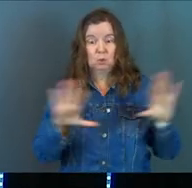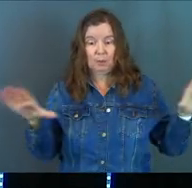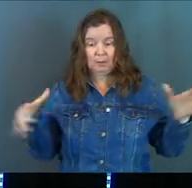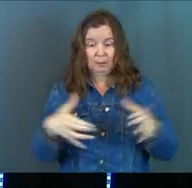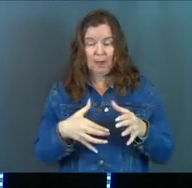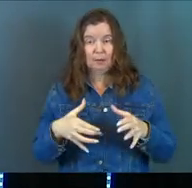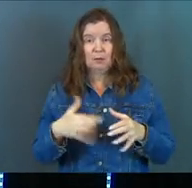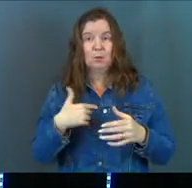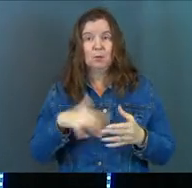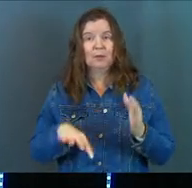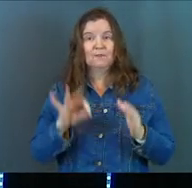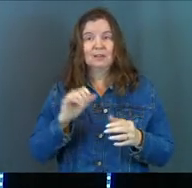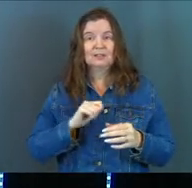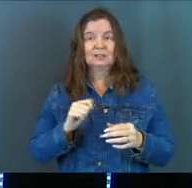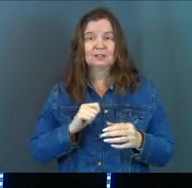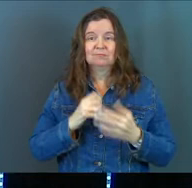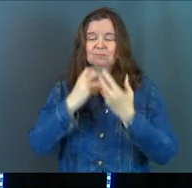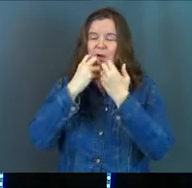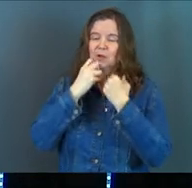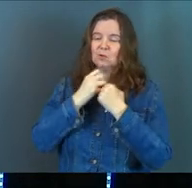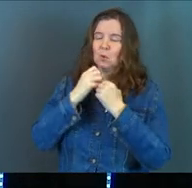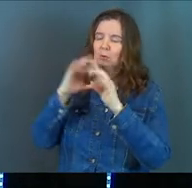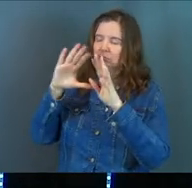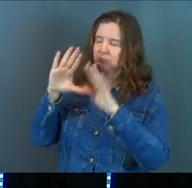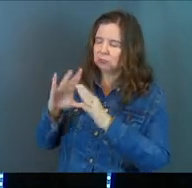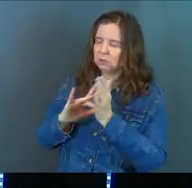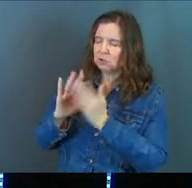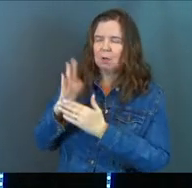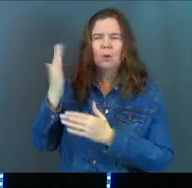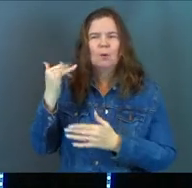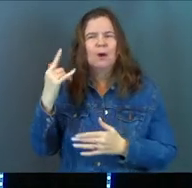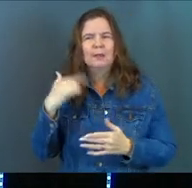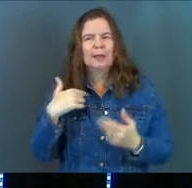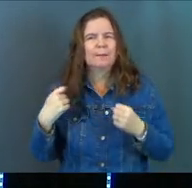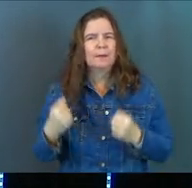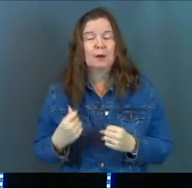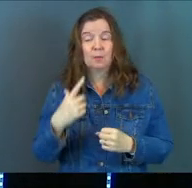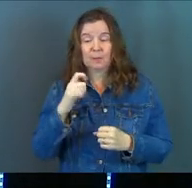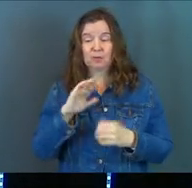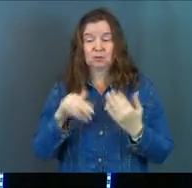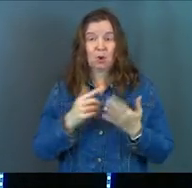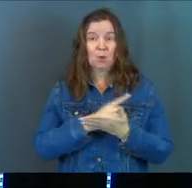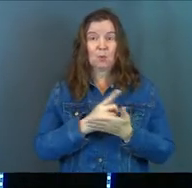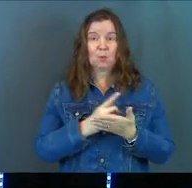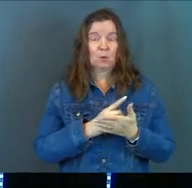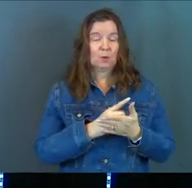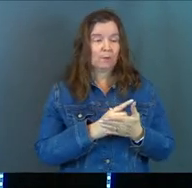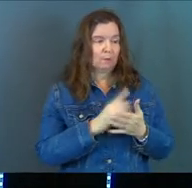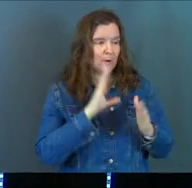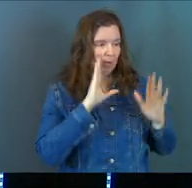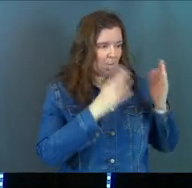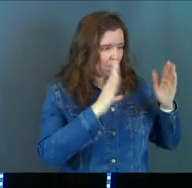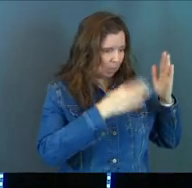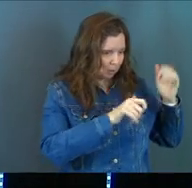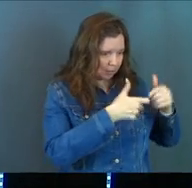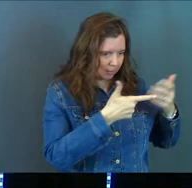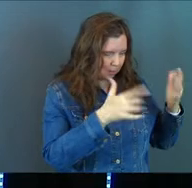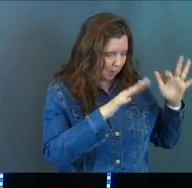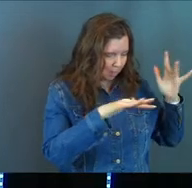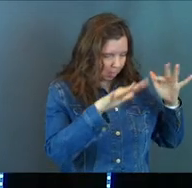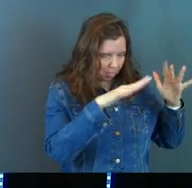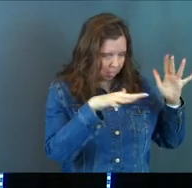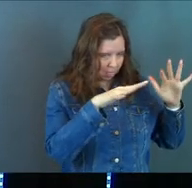of believers. We find ourselves adoring Jesus Christ. Why is that so powerful? Because all week long, we've been adoring the wrong